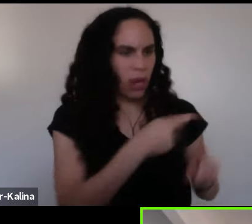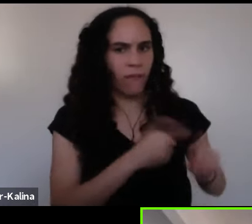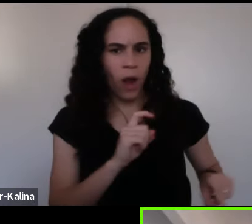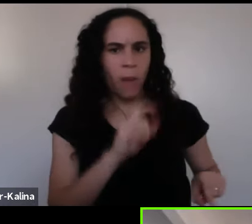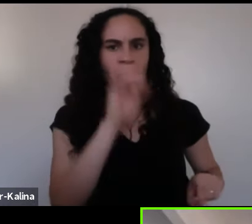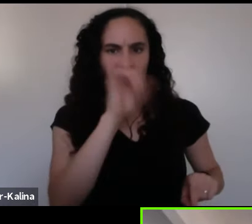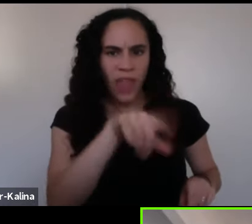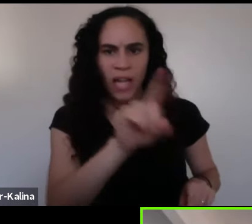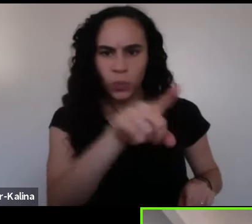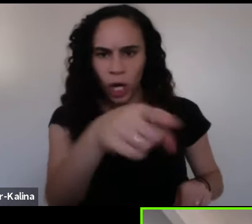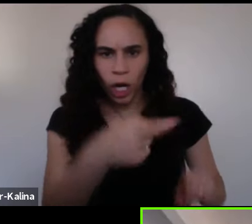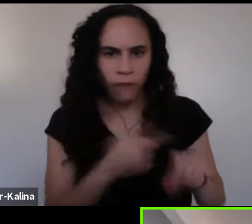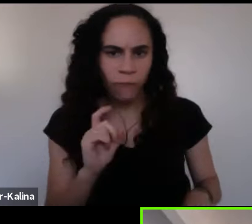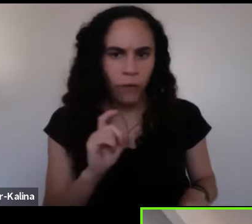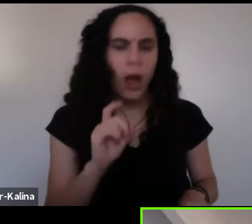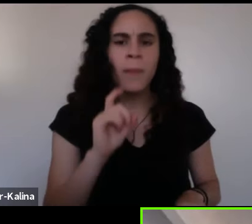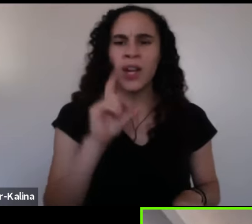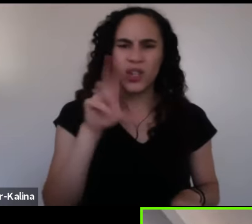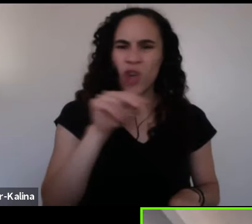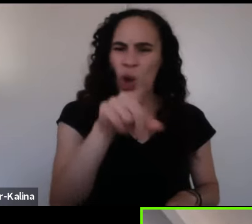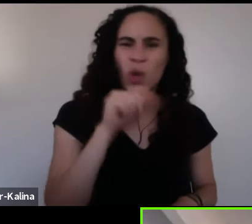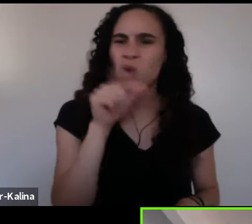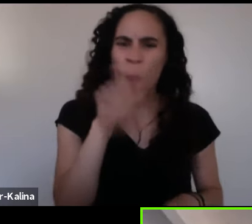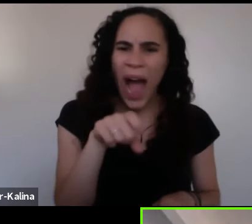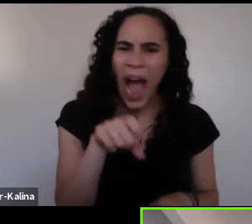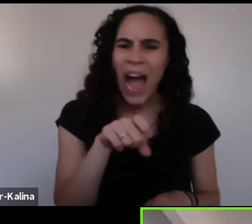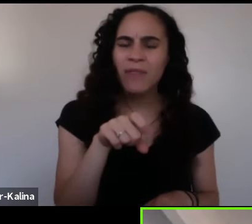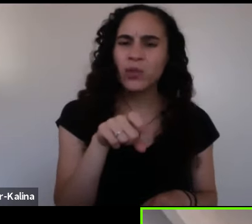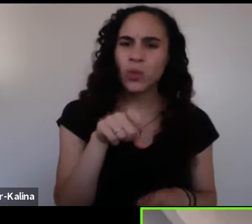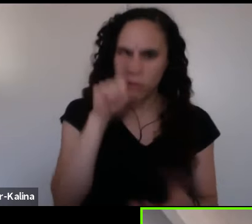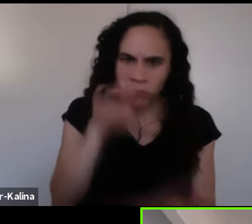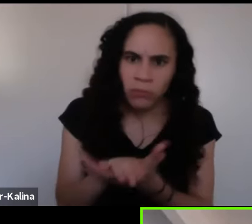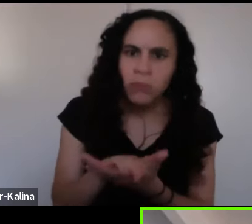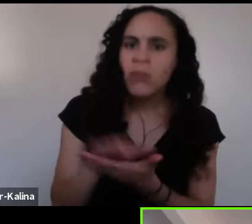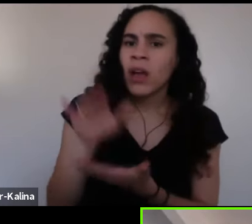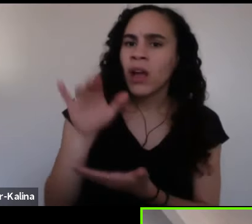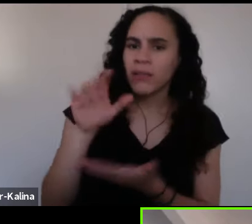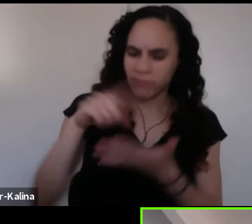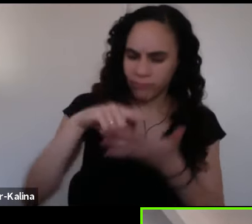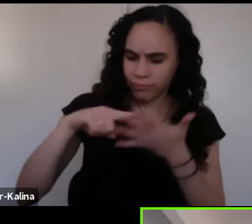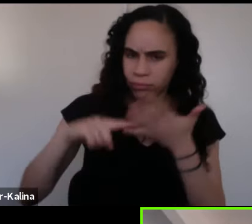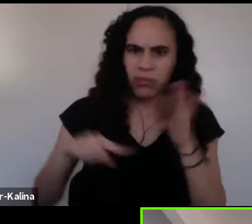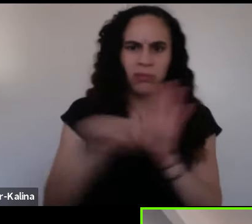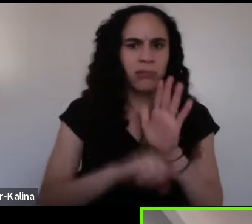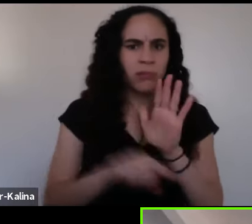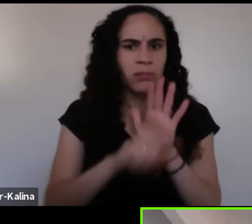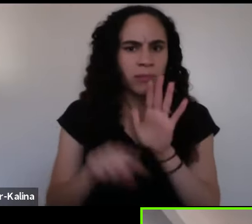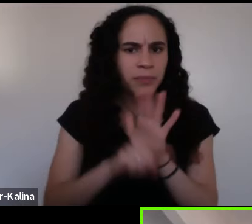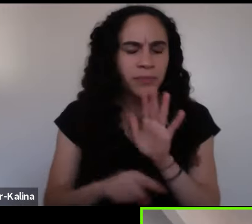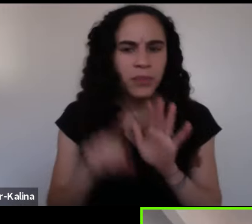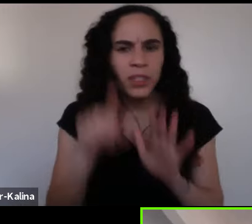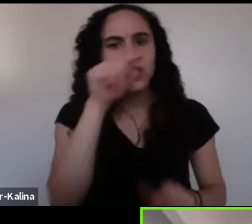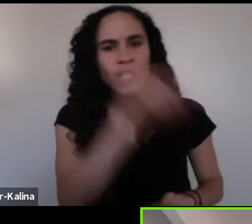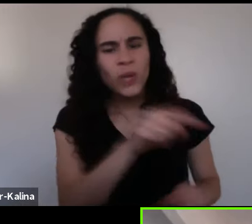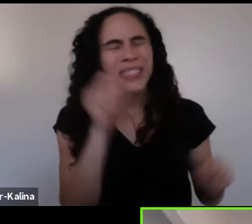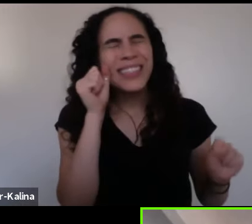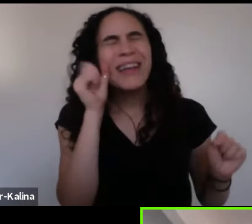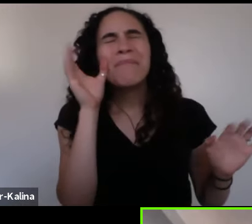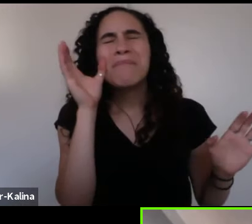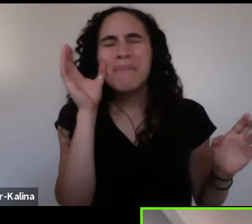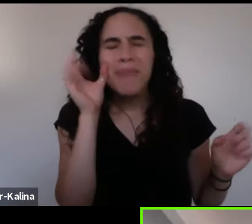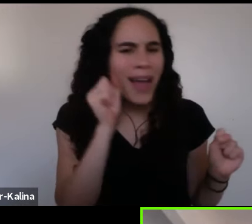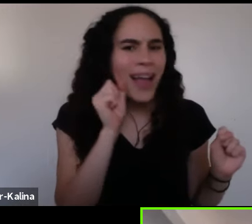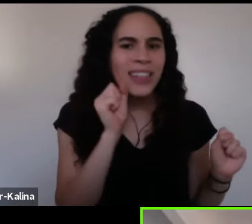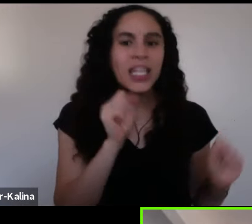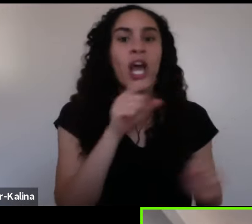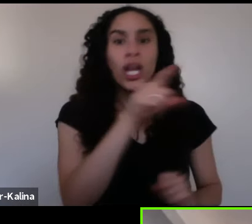you don't have to buy into that. No, you don't have to do that. And it was amazing. She was amazing. She taught me how to